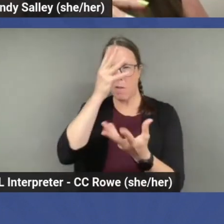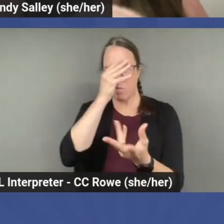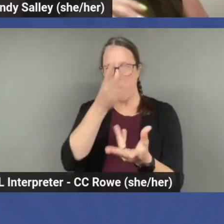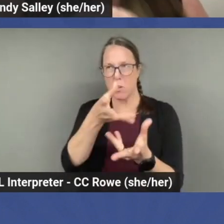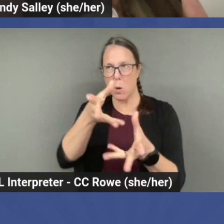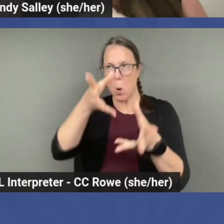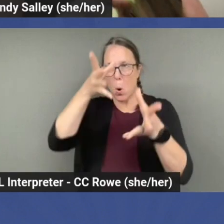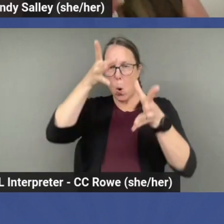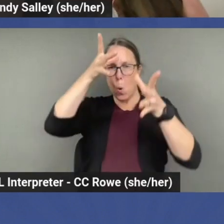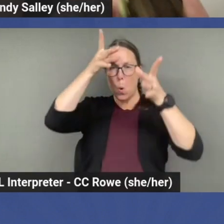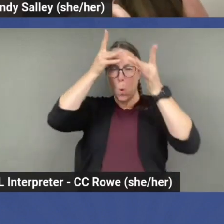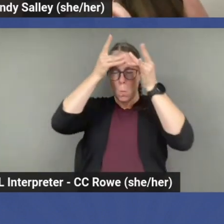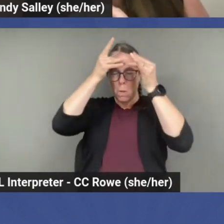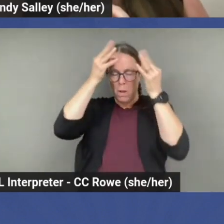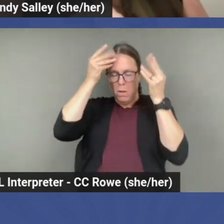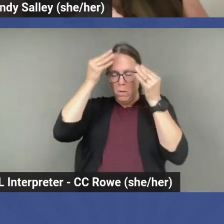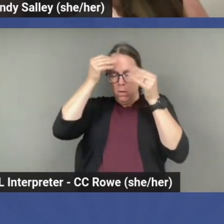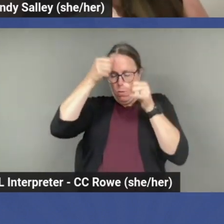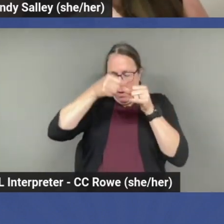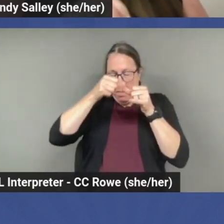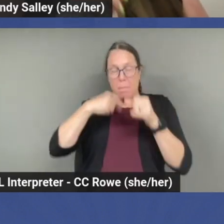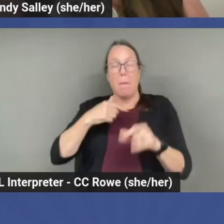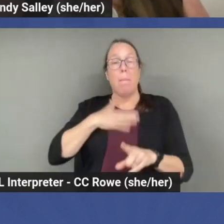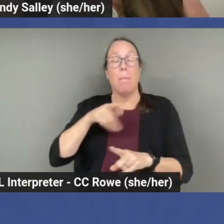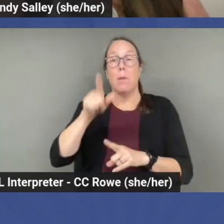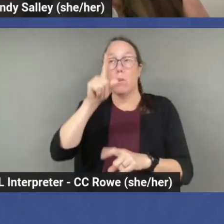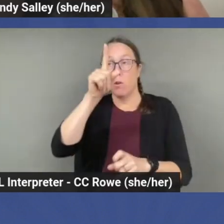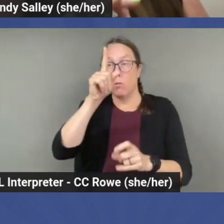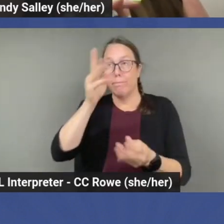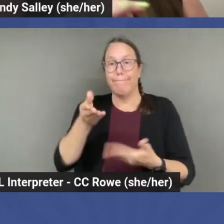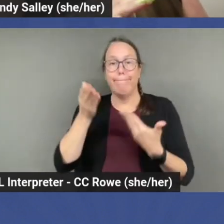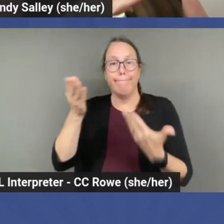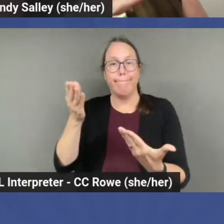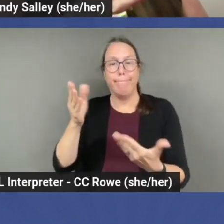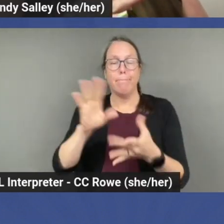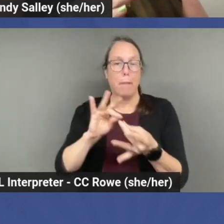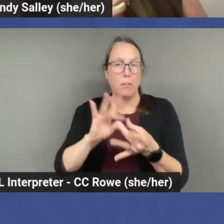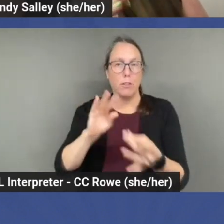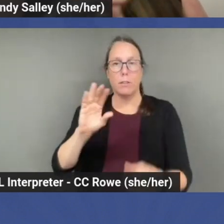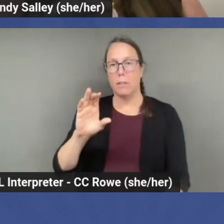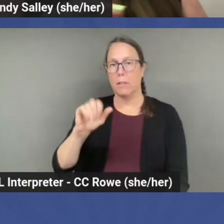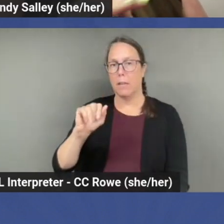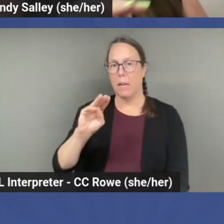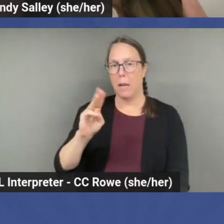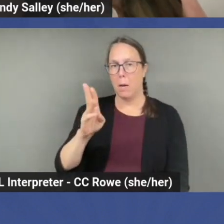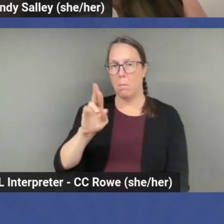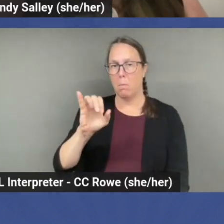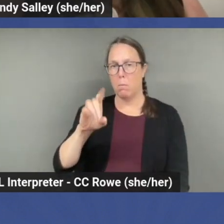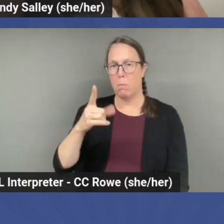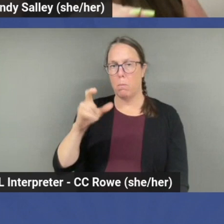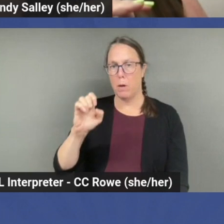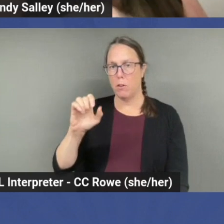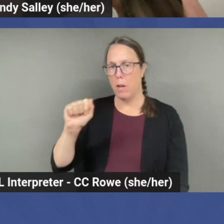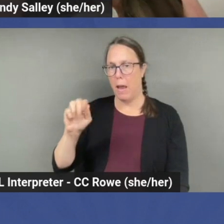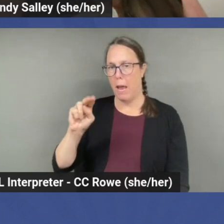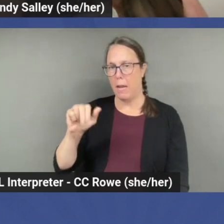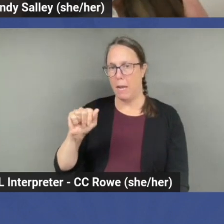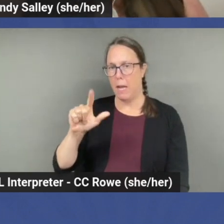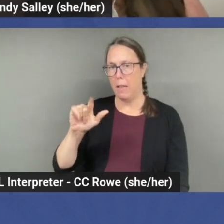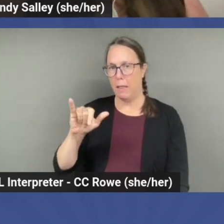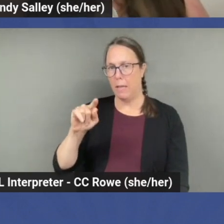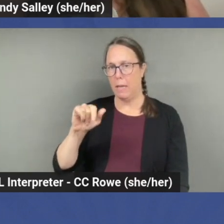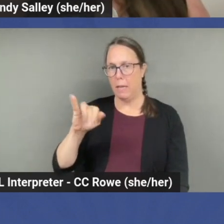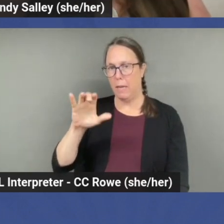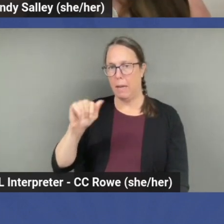really glad you brought up Cambridge Analytica. Like, we have sort of a history, a documented history of how